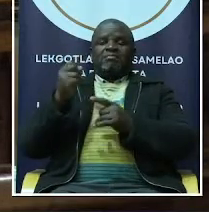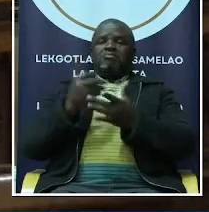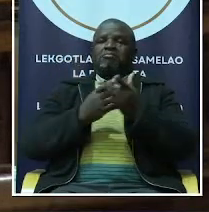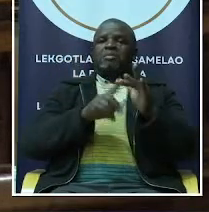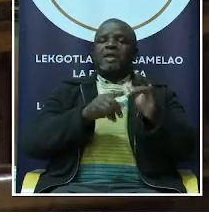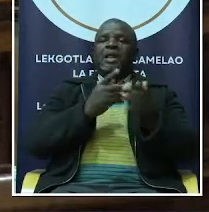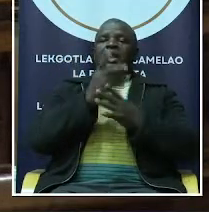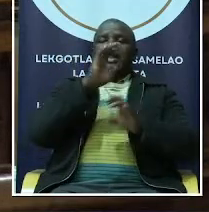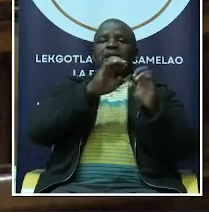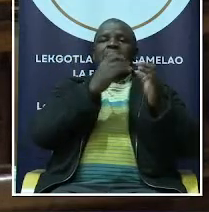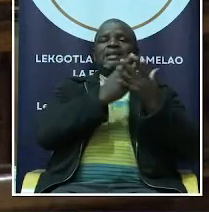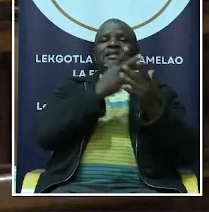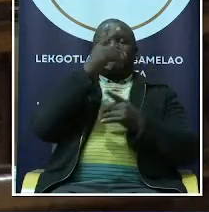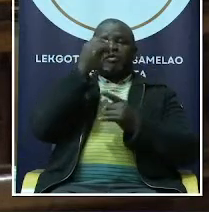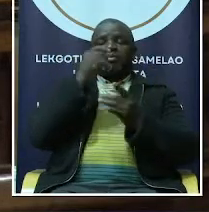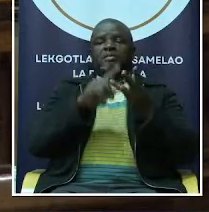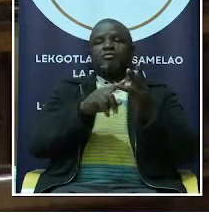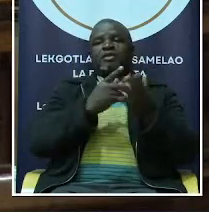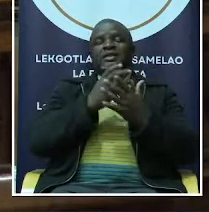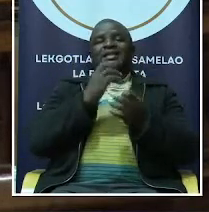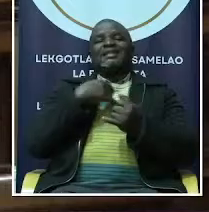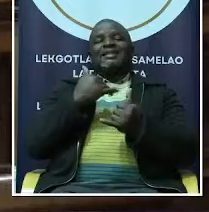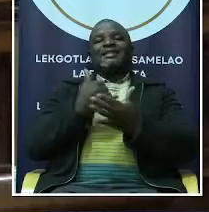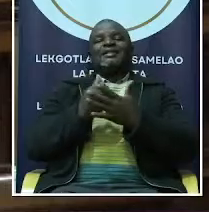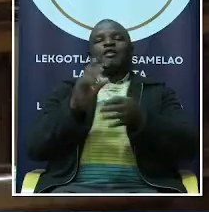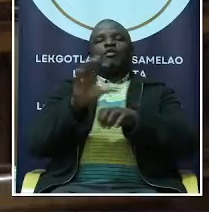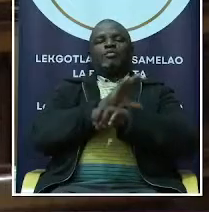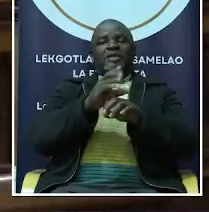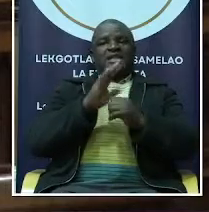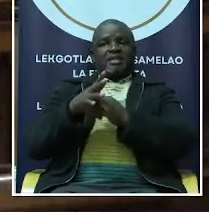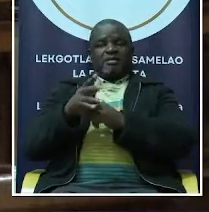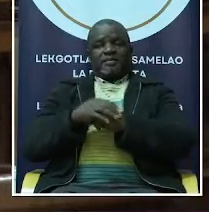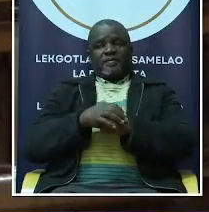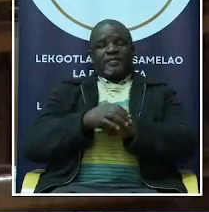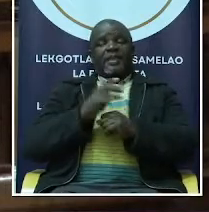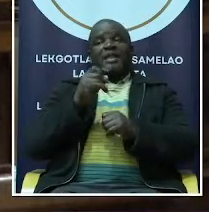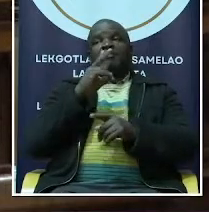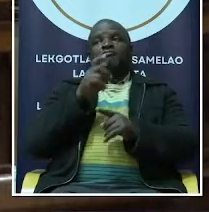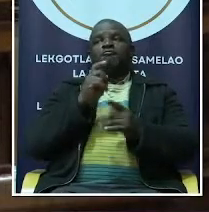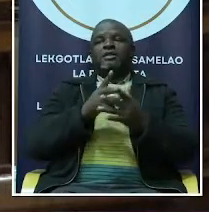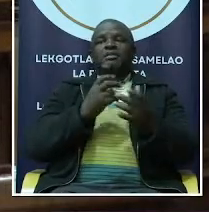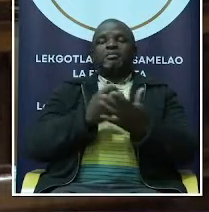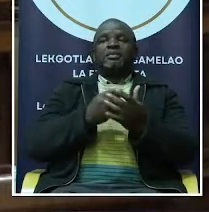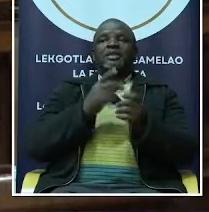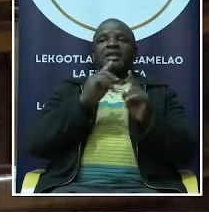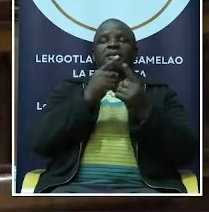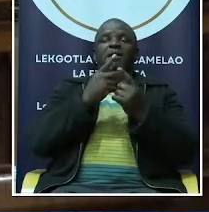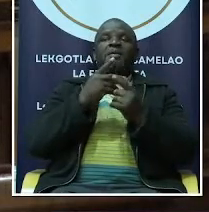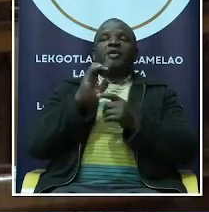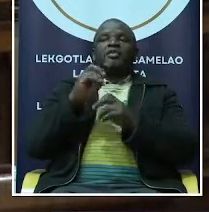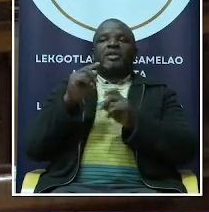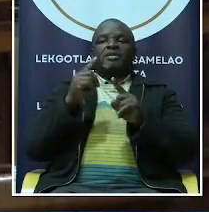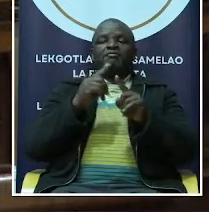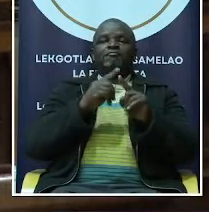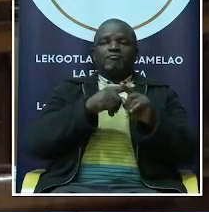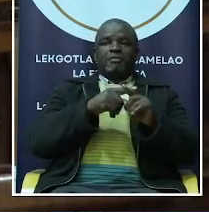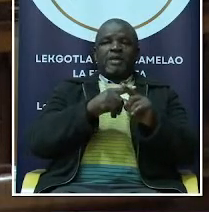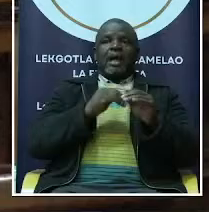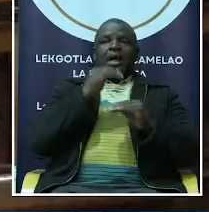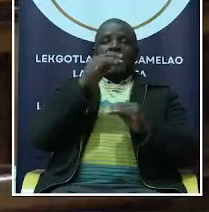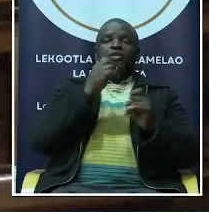analytics, cybersecurity. This requires urgent collaboration between the Department of Education, Higher